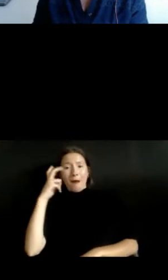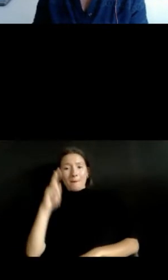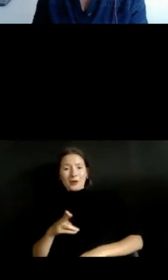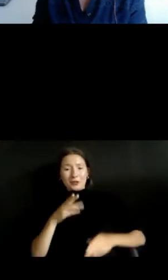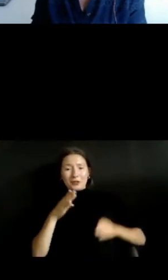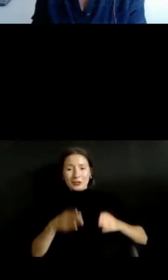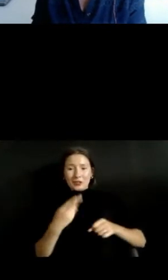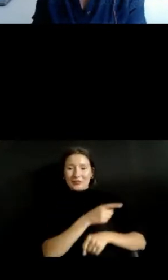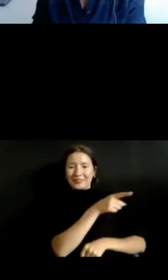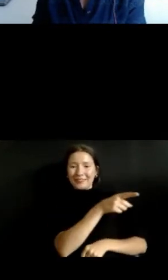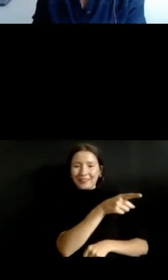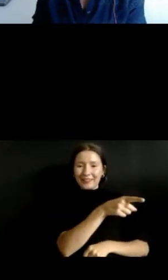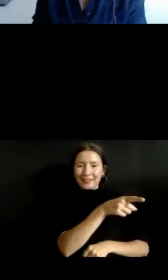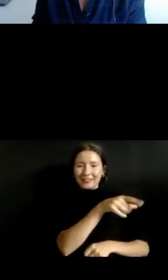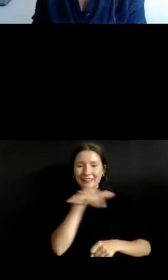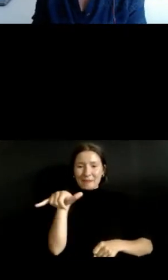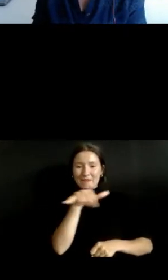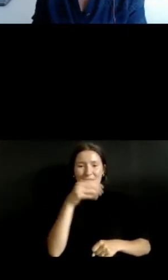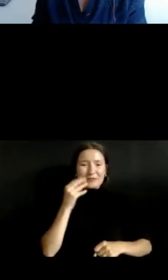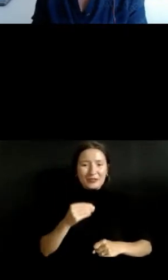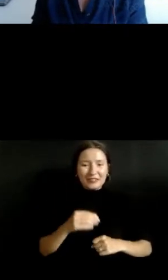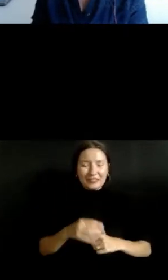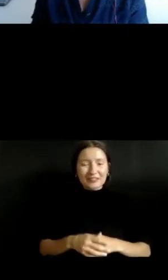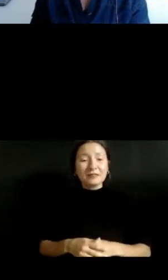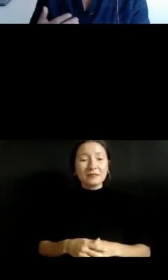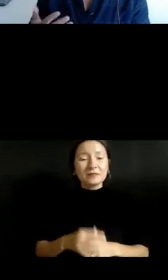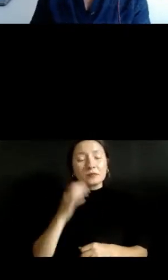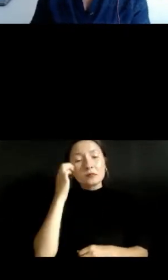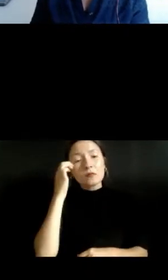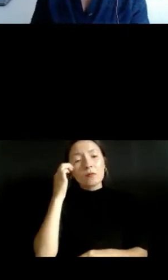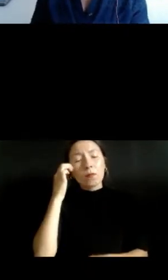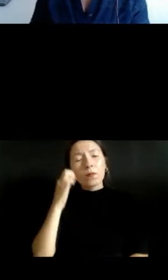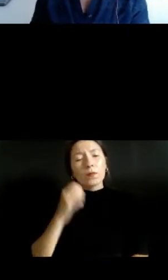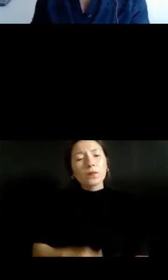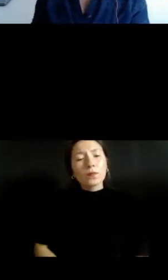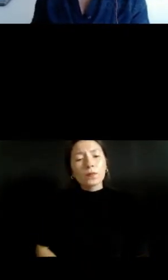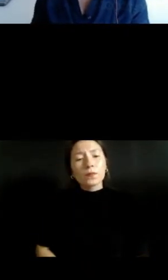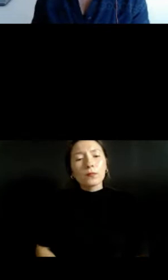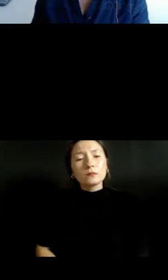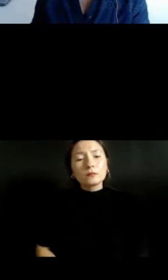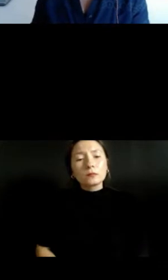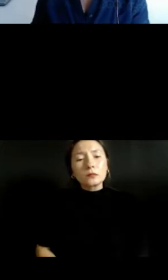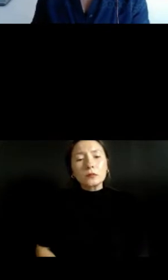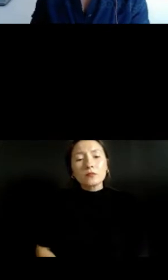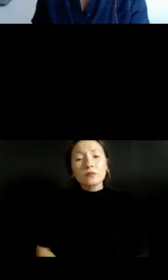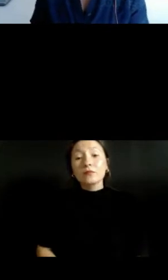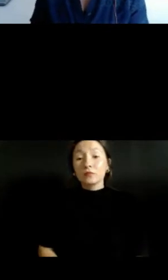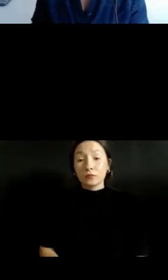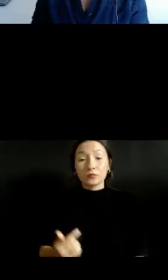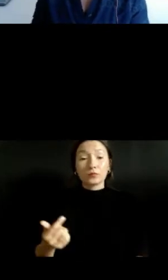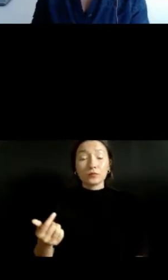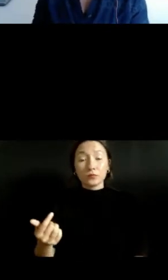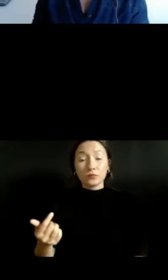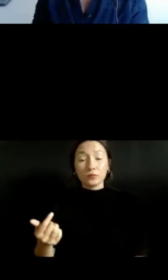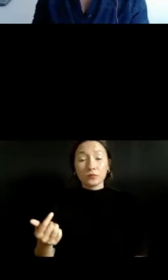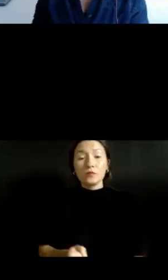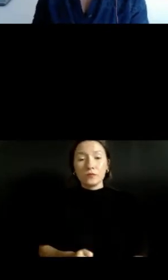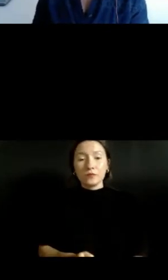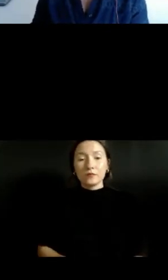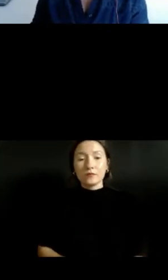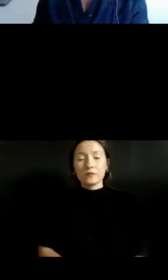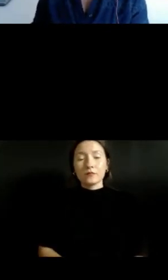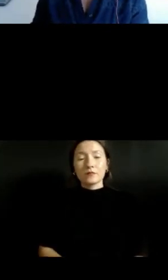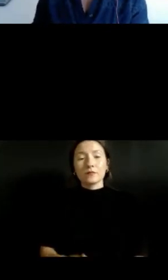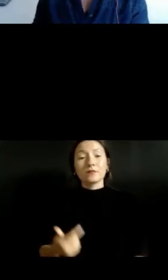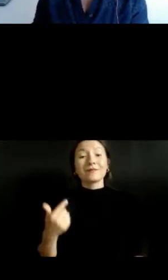way. So we can use as many images as we like, as long as we add alternative text to any which add meaning, so